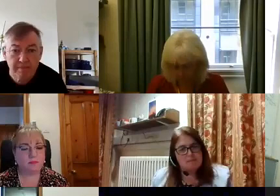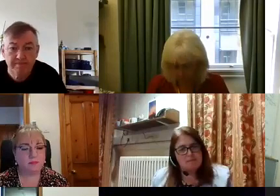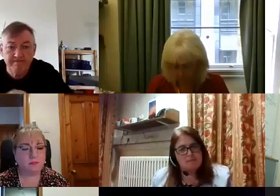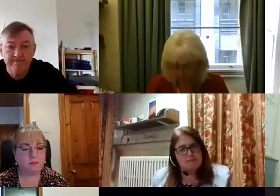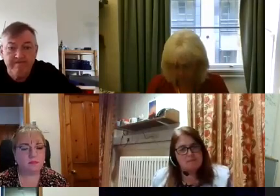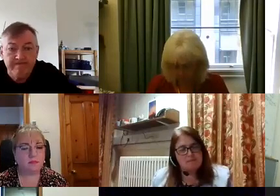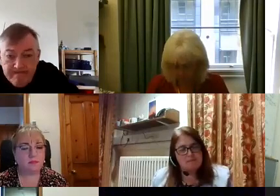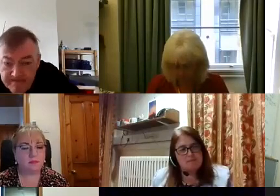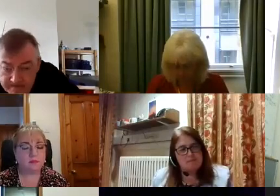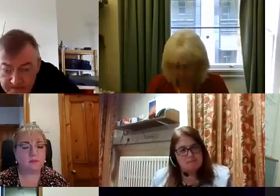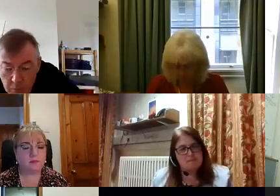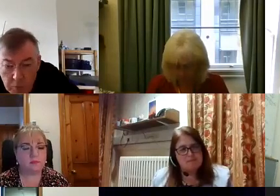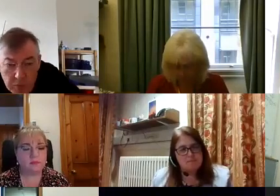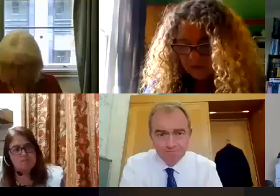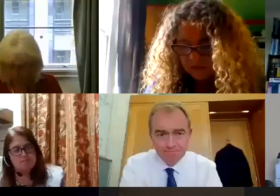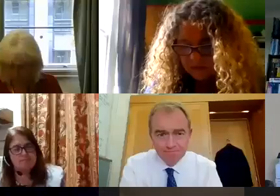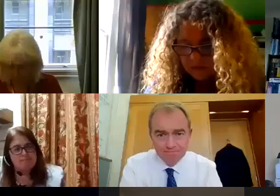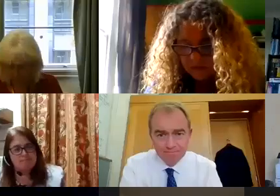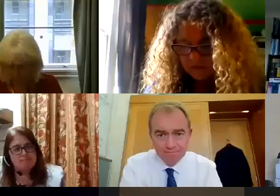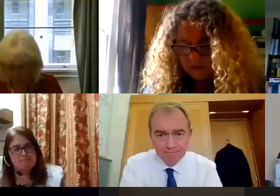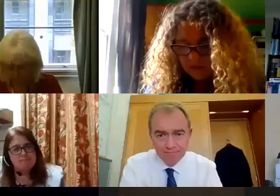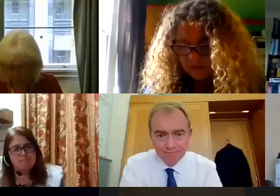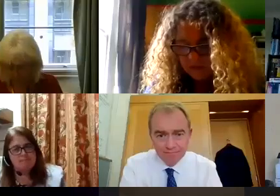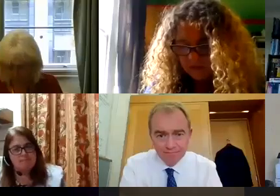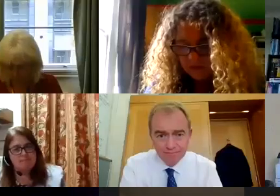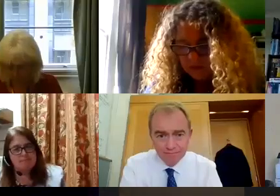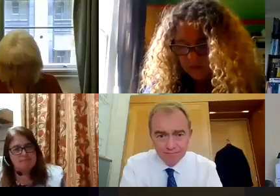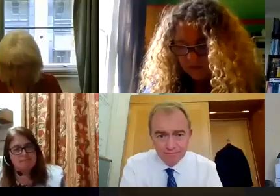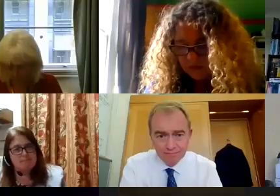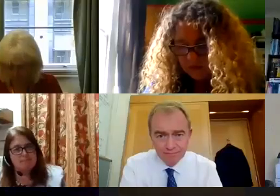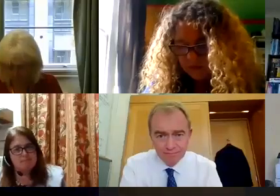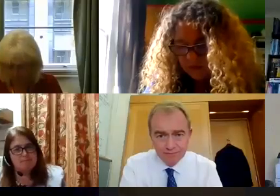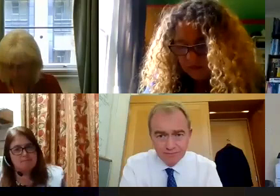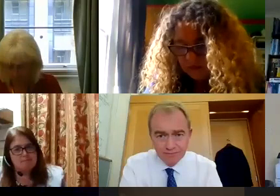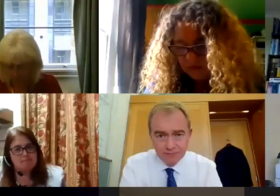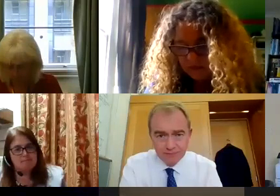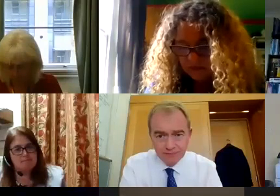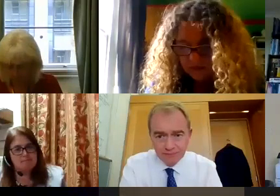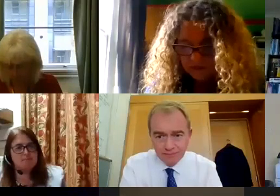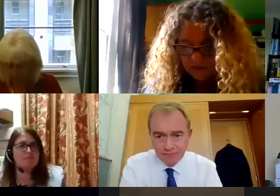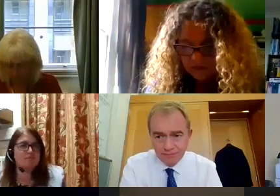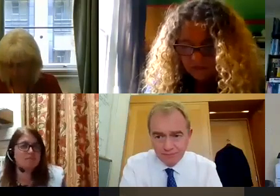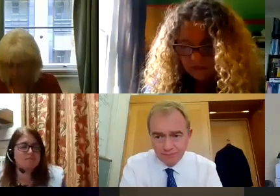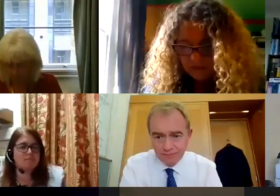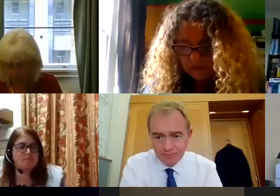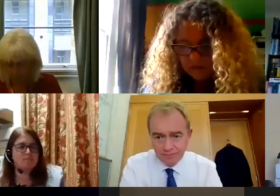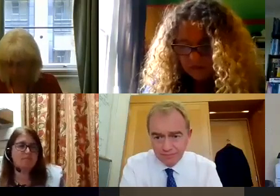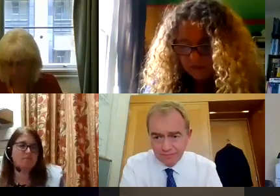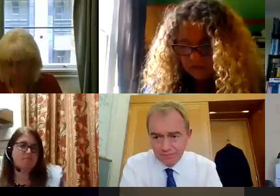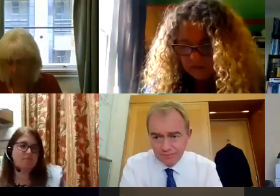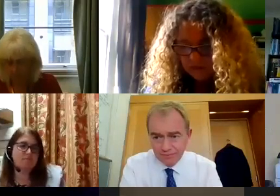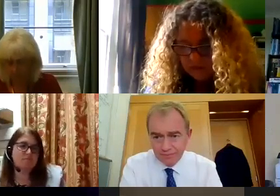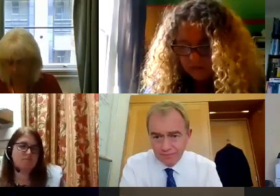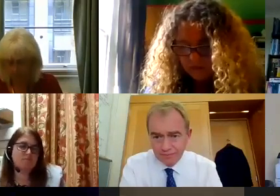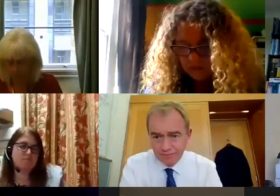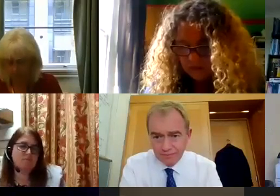as an advocate for children and families with SCND. But it means we need to hold an election for my replacement. I'm